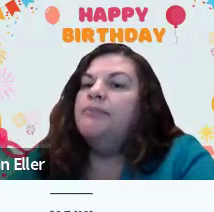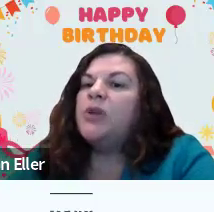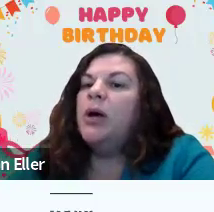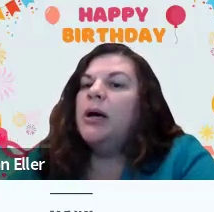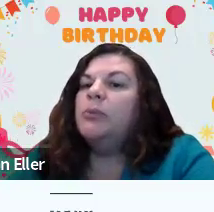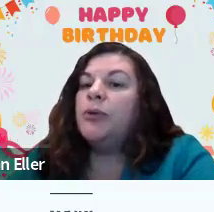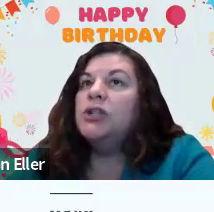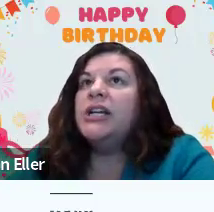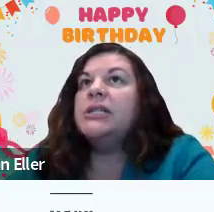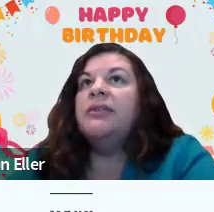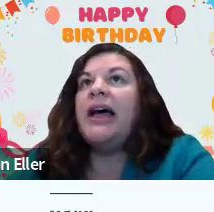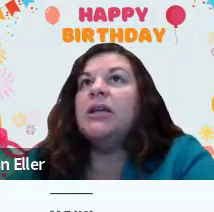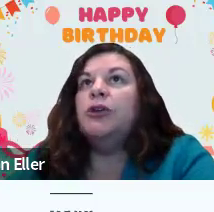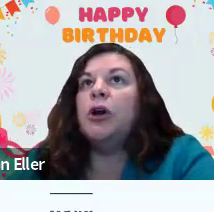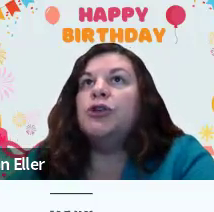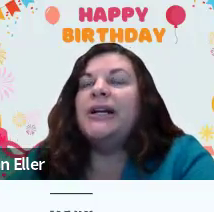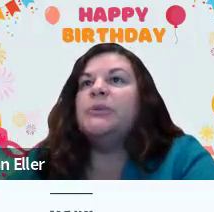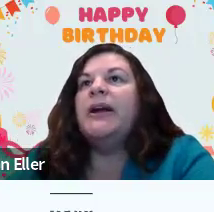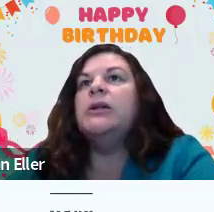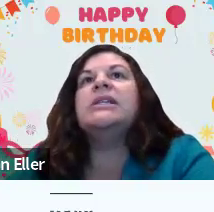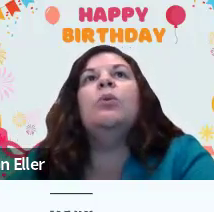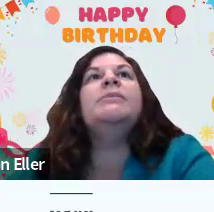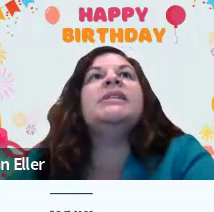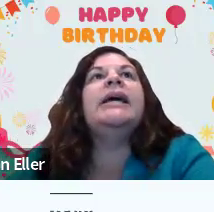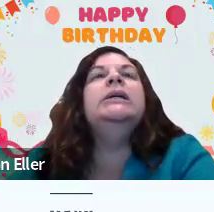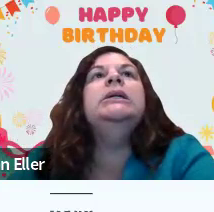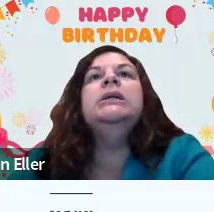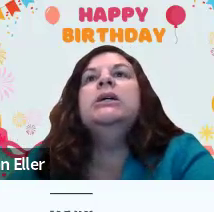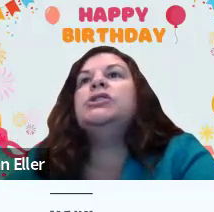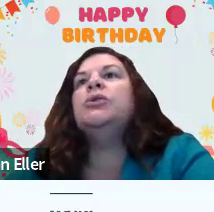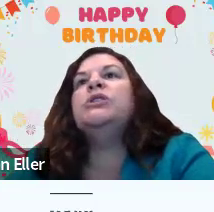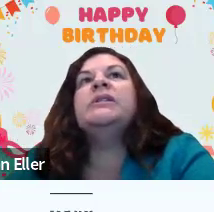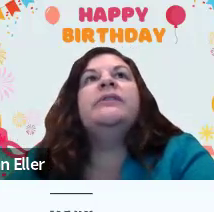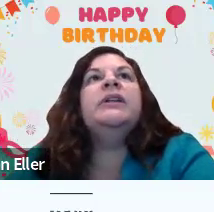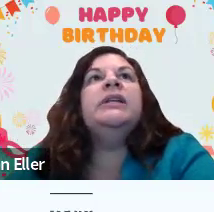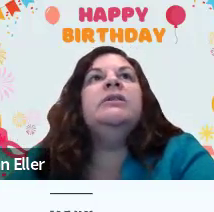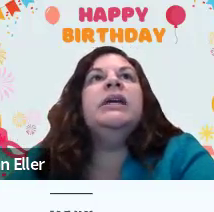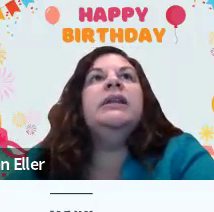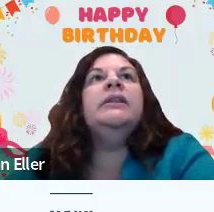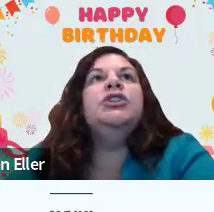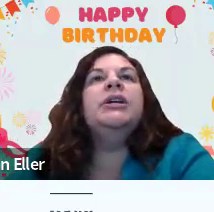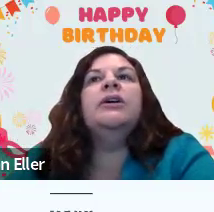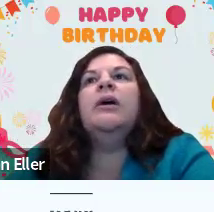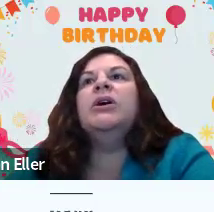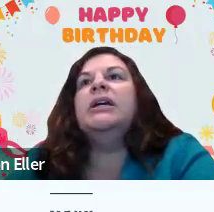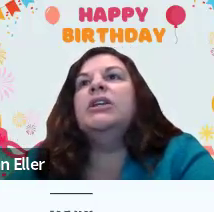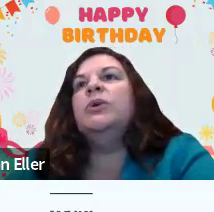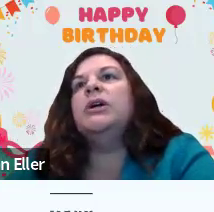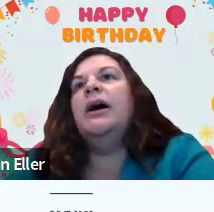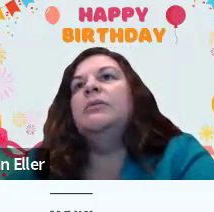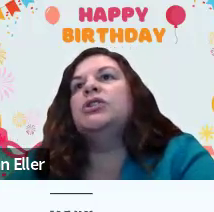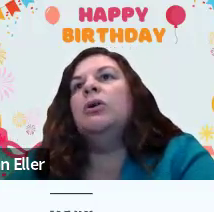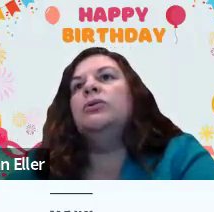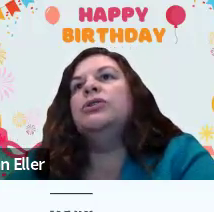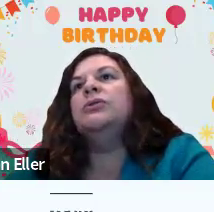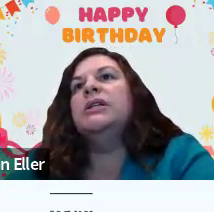year projects, then that's under our transparency website. So specifically looking at this year, you